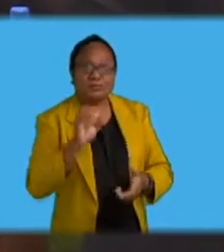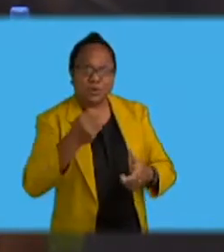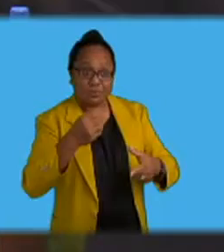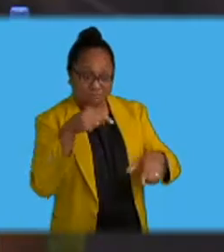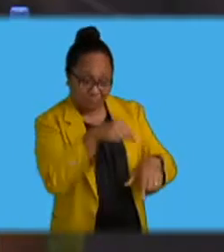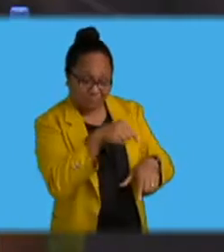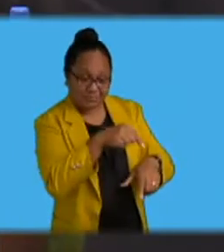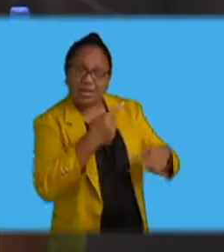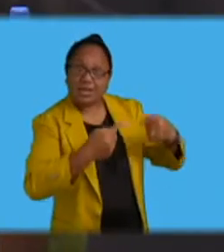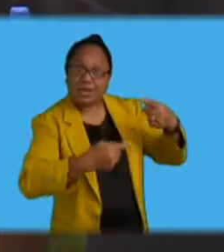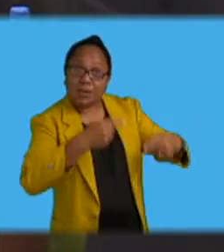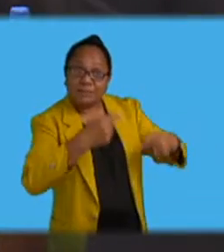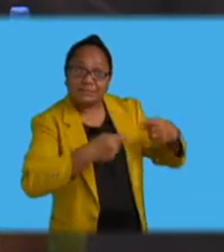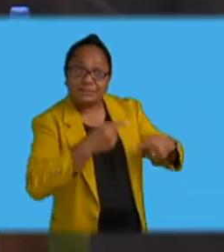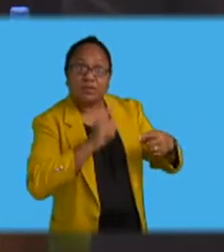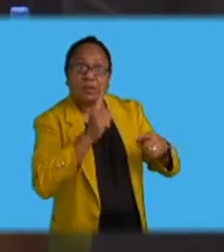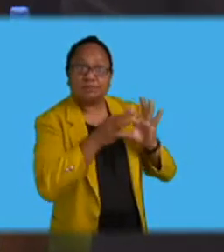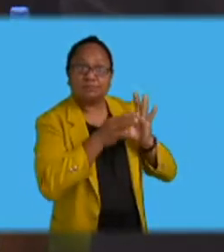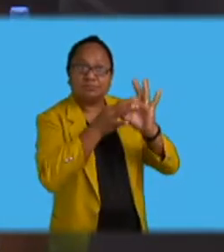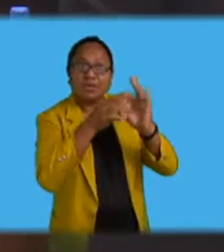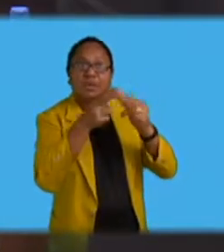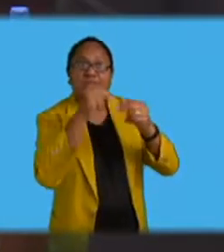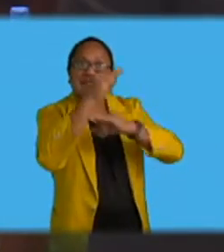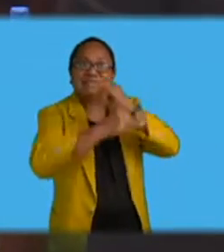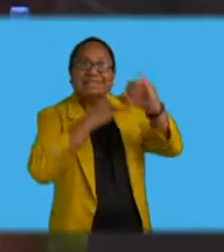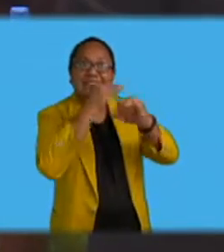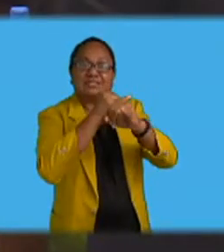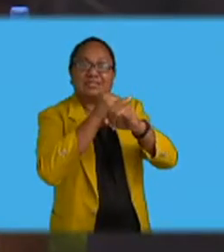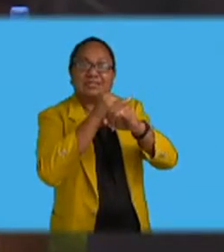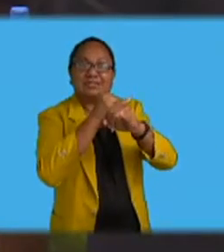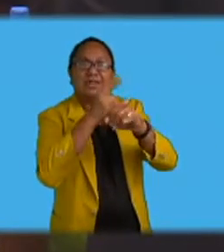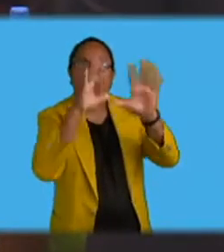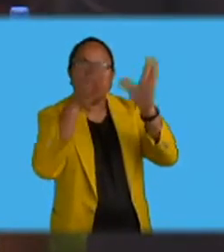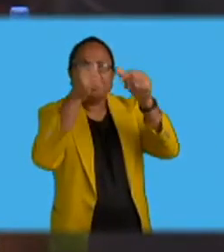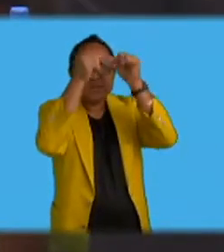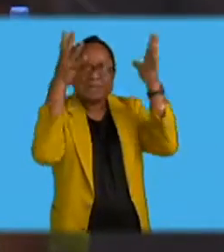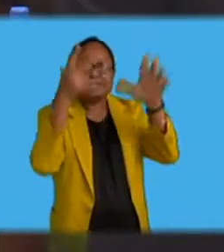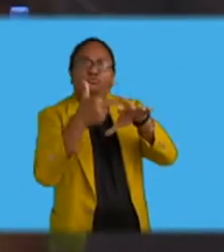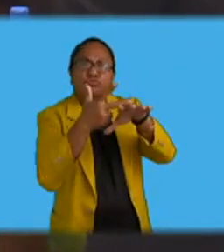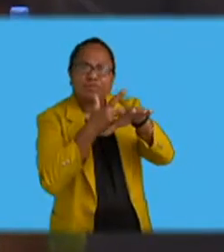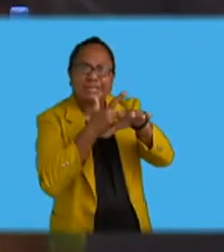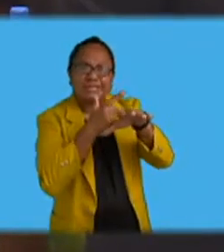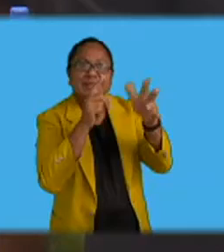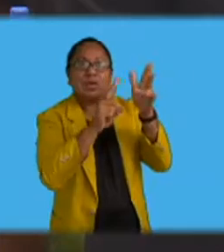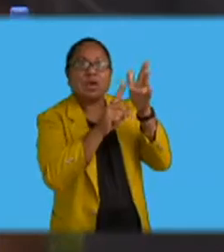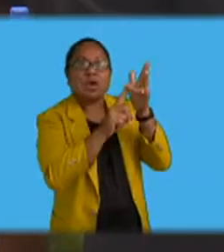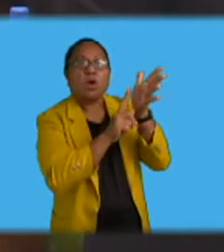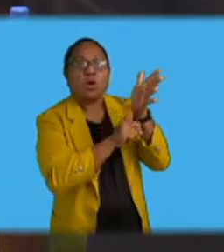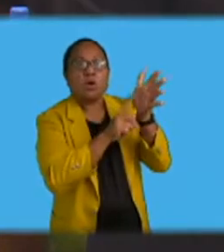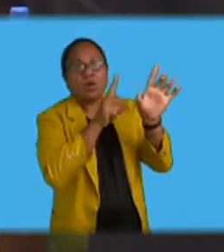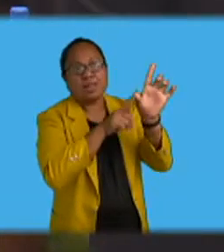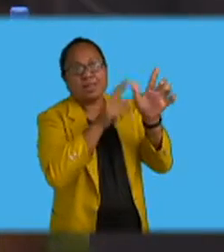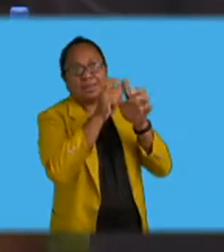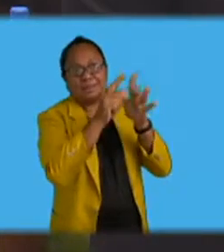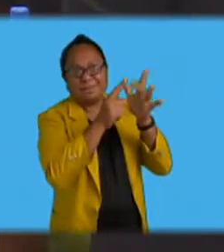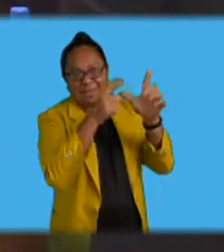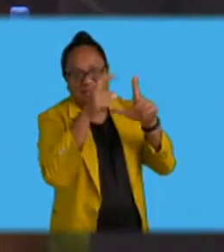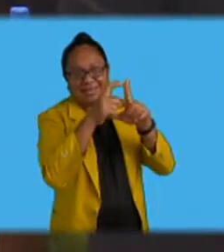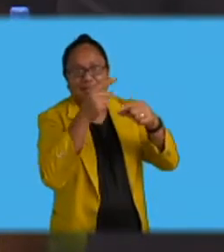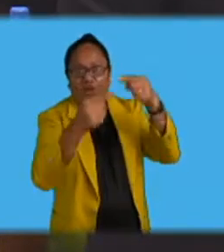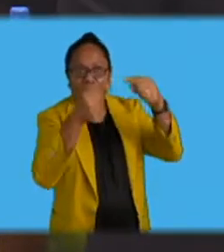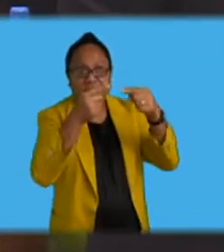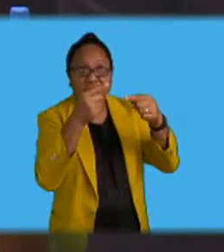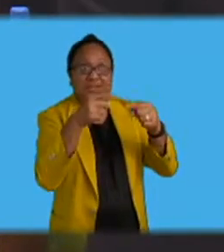is affiliated with the international and world-renowned Green Olympiad competition, in which more than